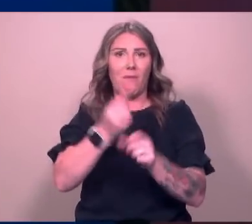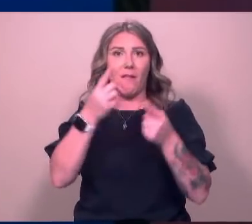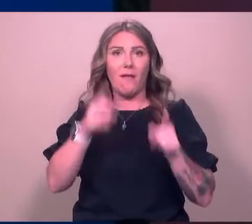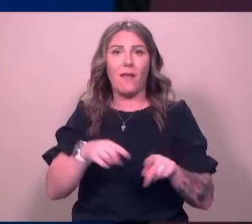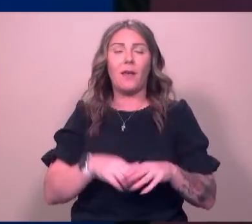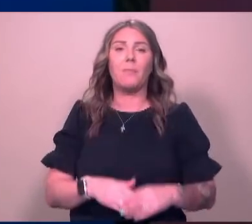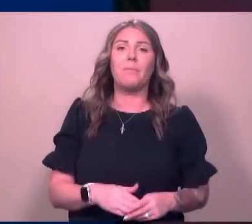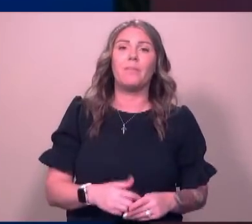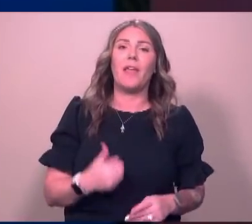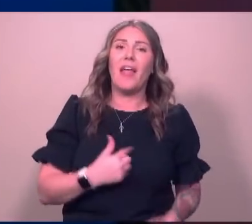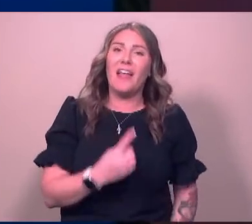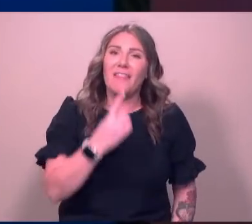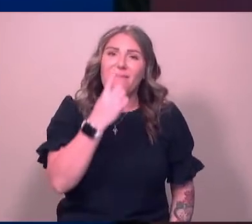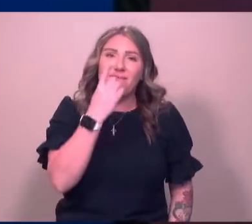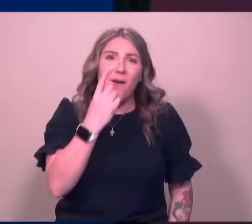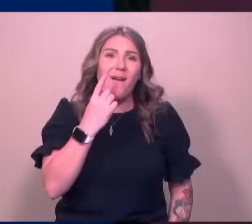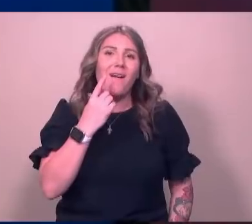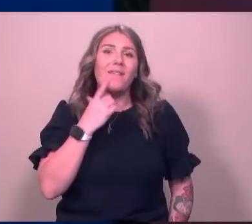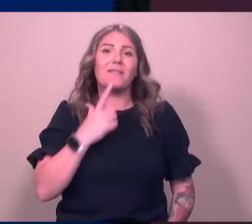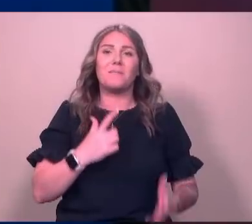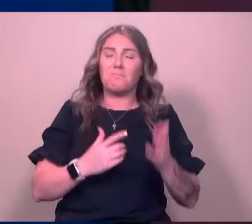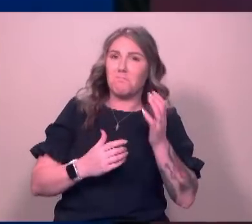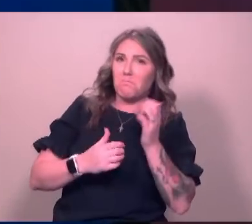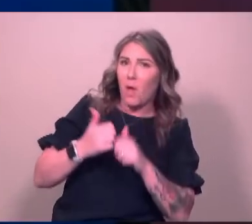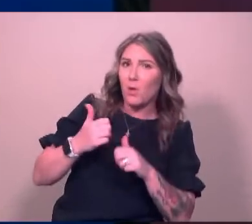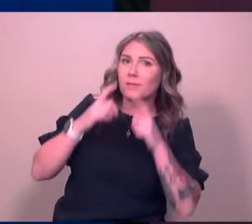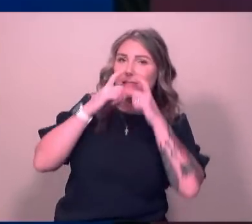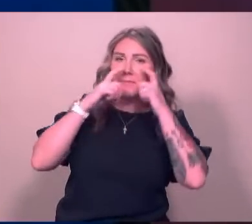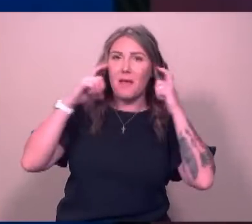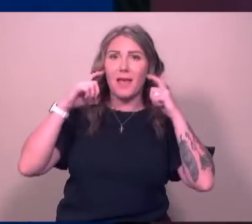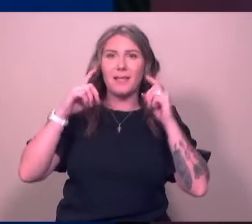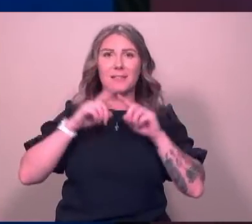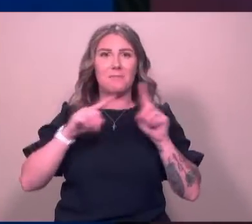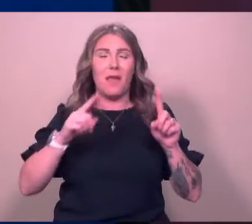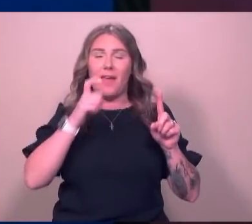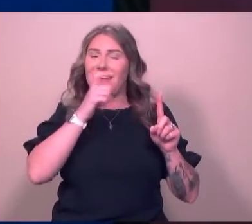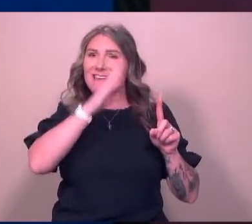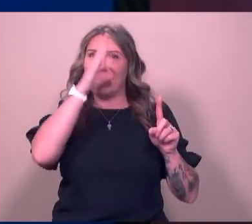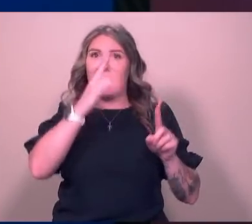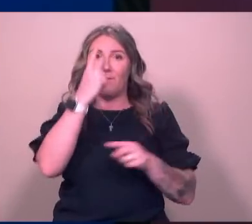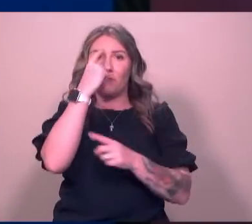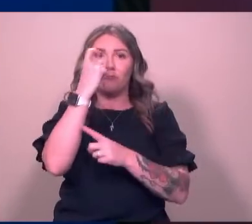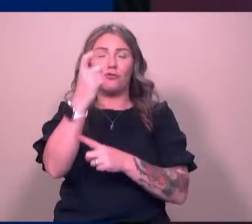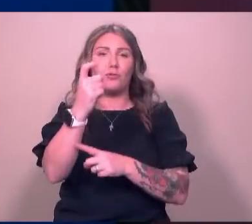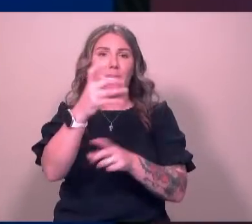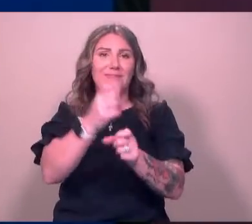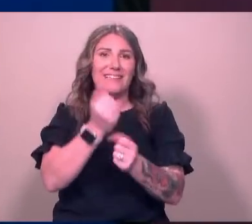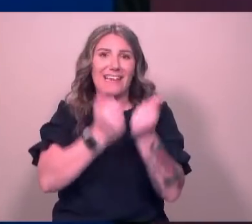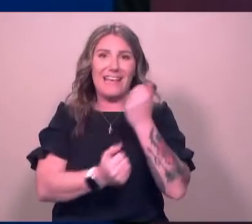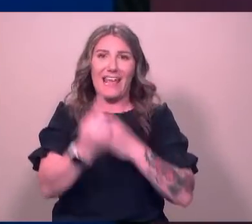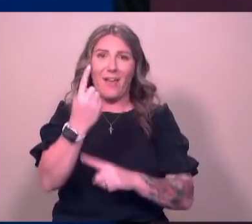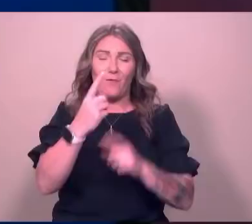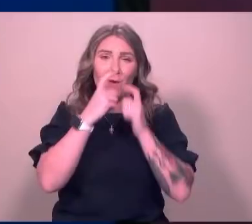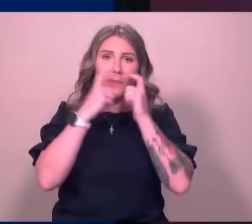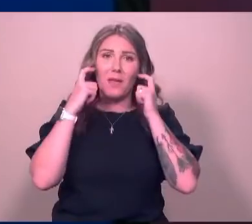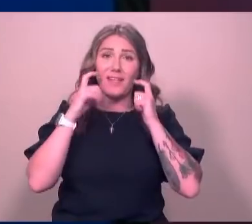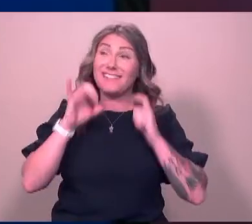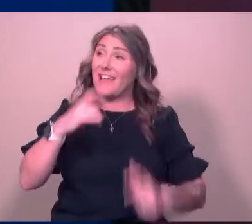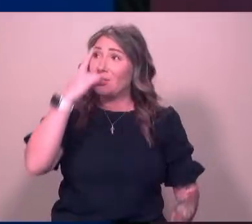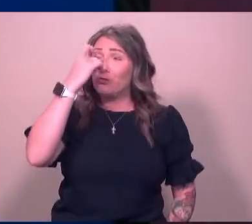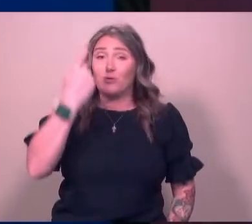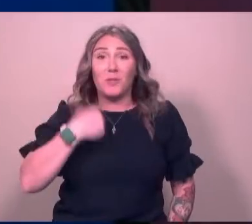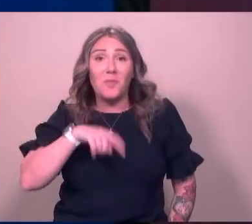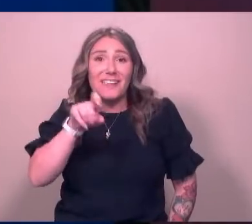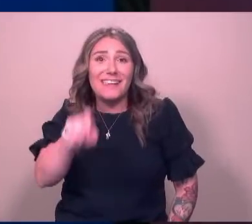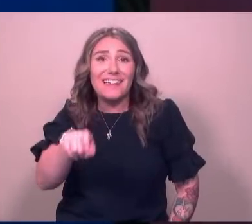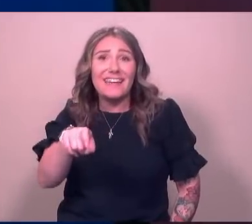I thought I would get most to mask, but I didn't dream I'd get everyone. You know what? That's a dream we need.